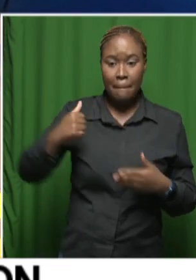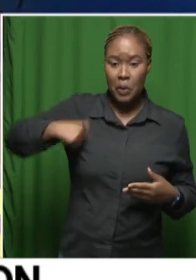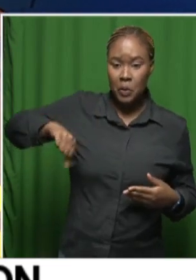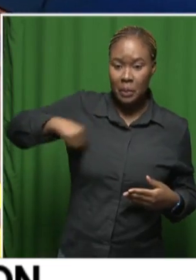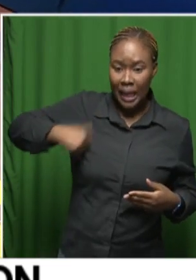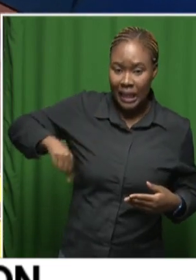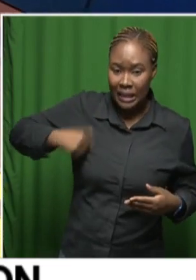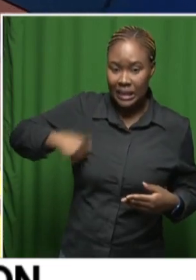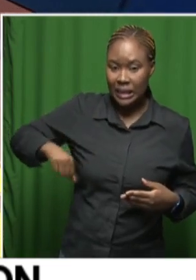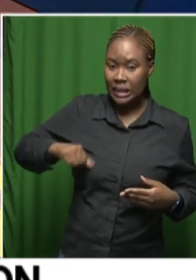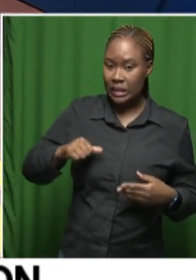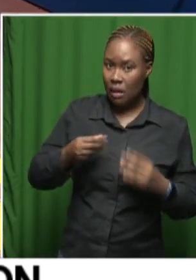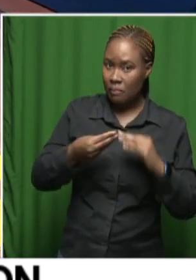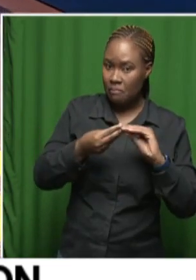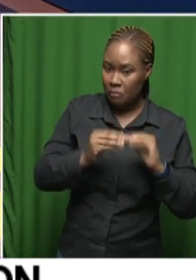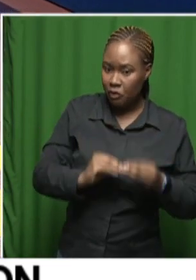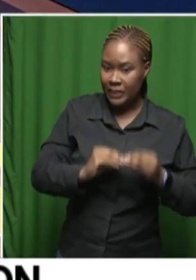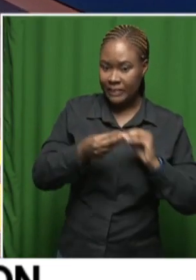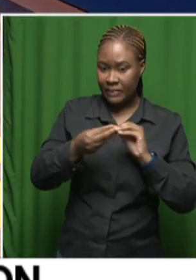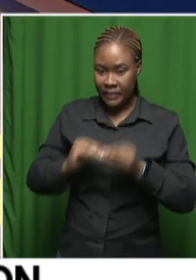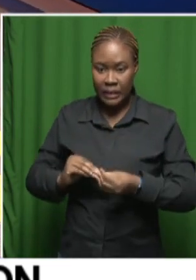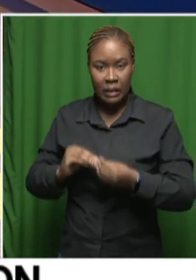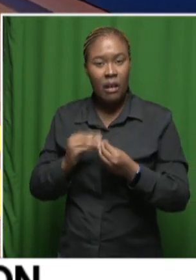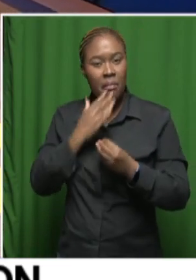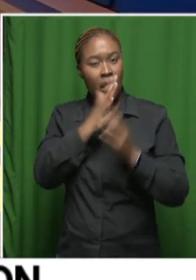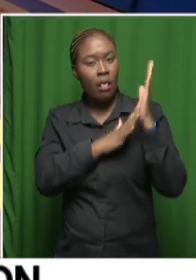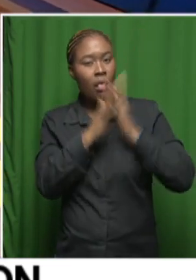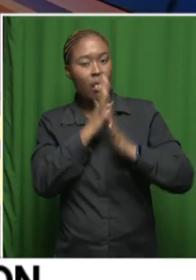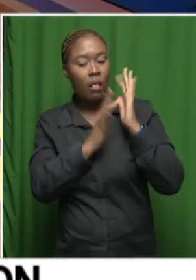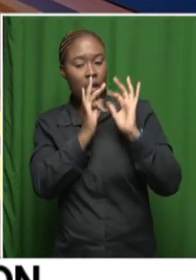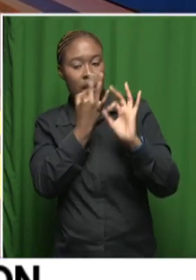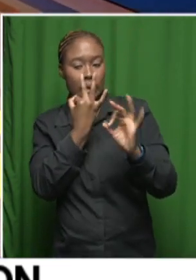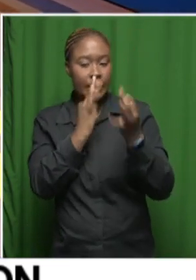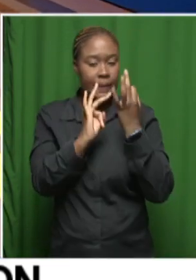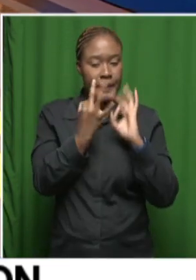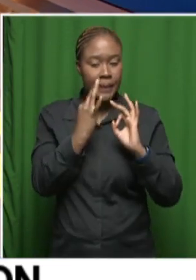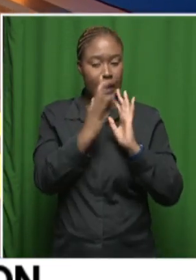municipalities in South Africa. I mean, tell us a little bit about that. Unpack that for us.